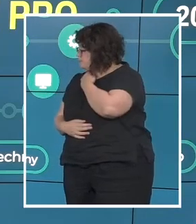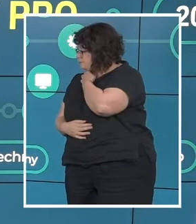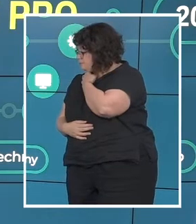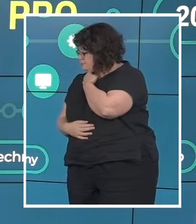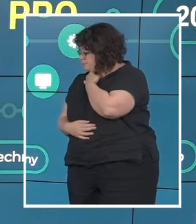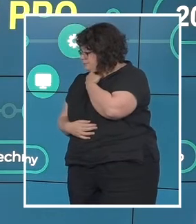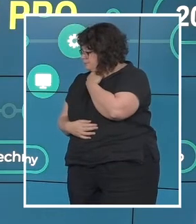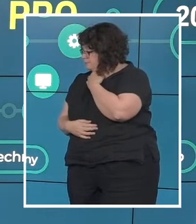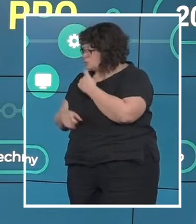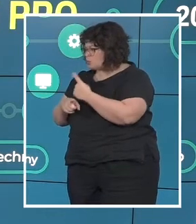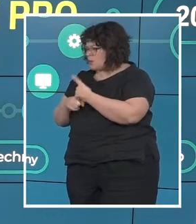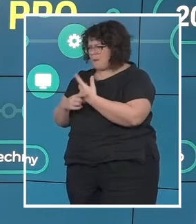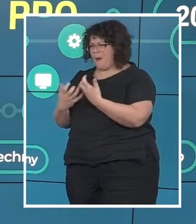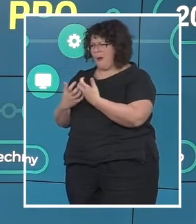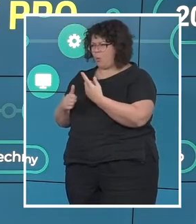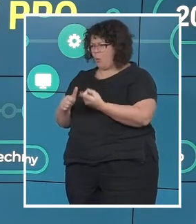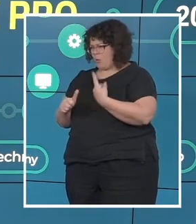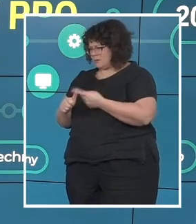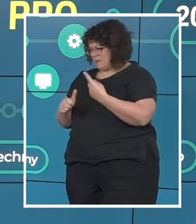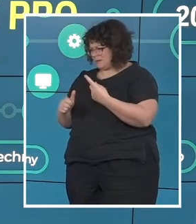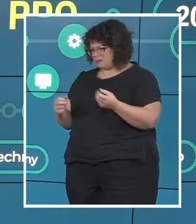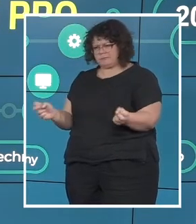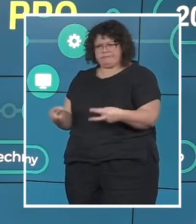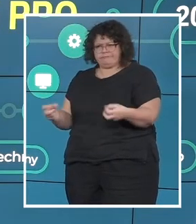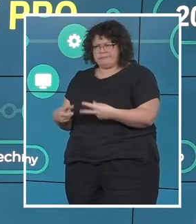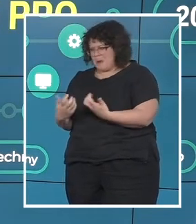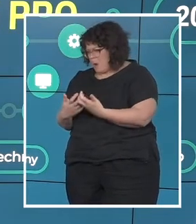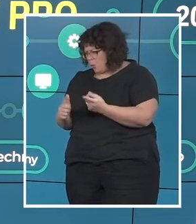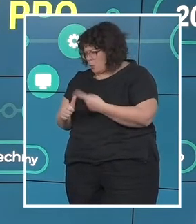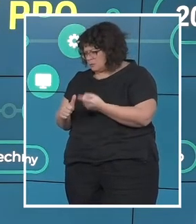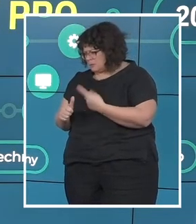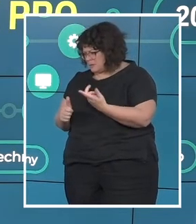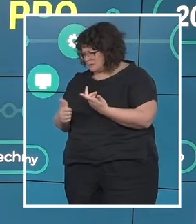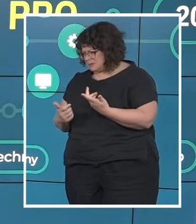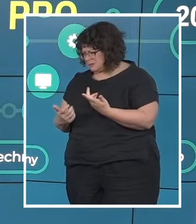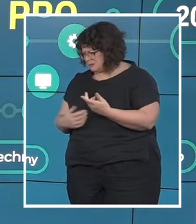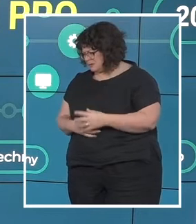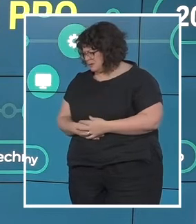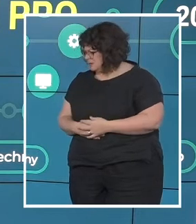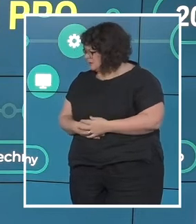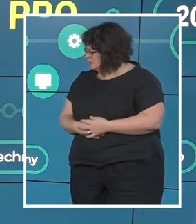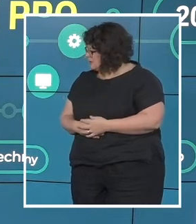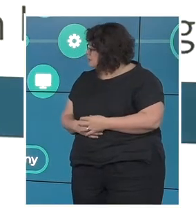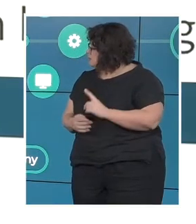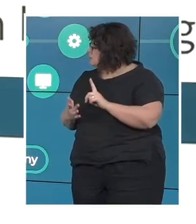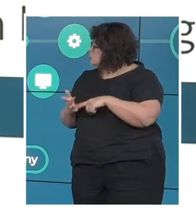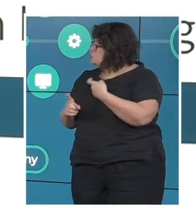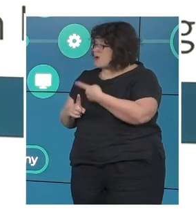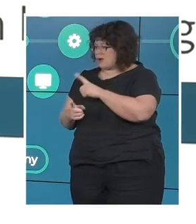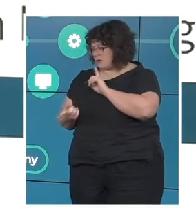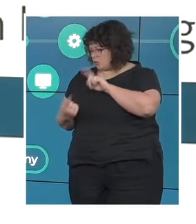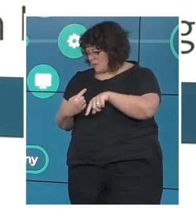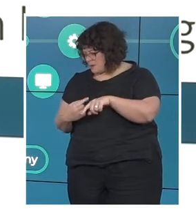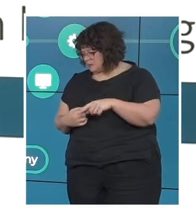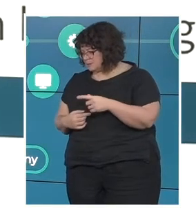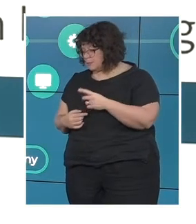Yeah, I think both automatic subtitles and the automated sort of alt text that you get through